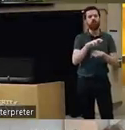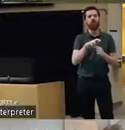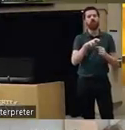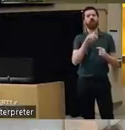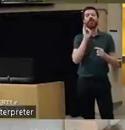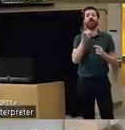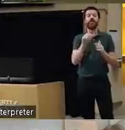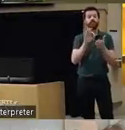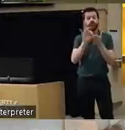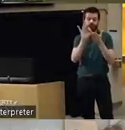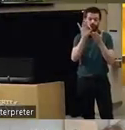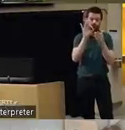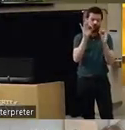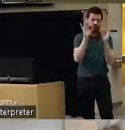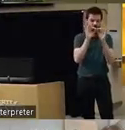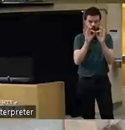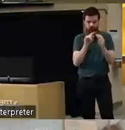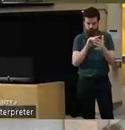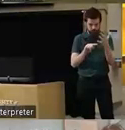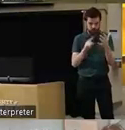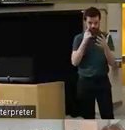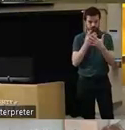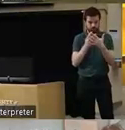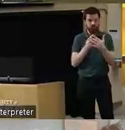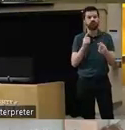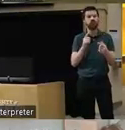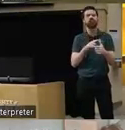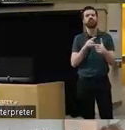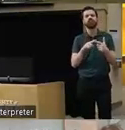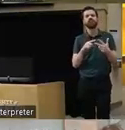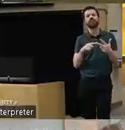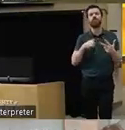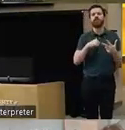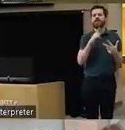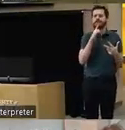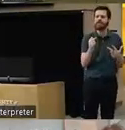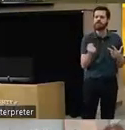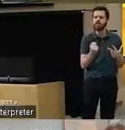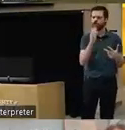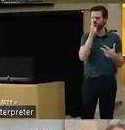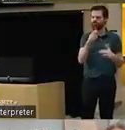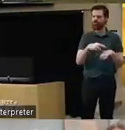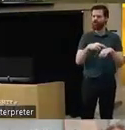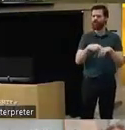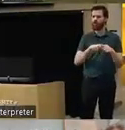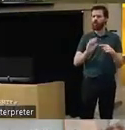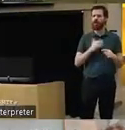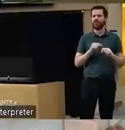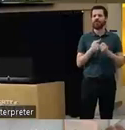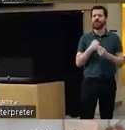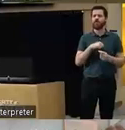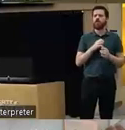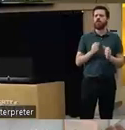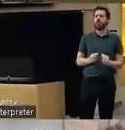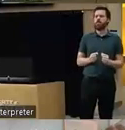scores on screening. And we also use a referral. And we've retained using a direct referral to our team and have found